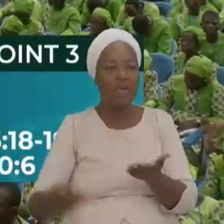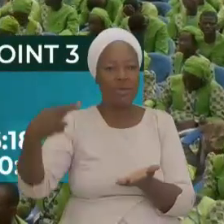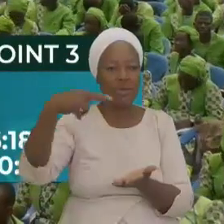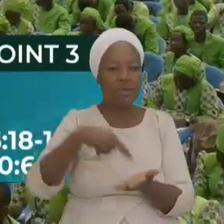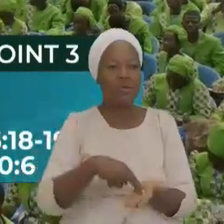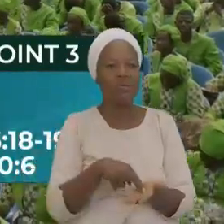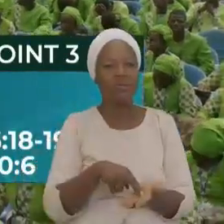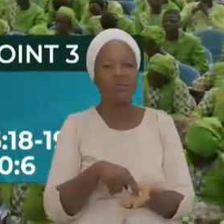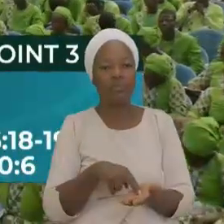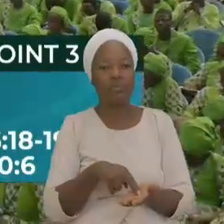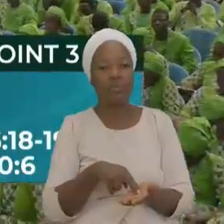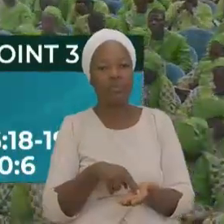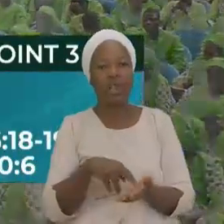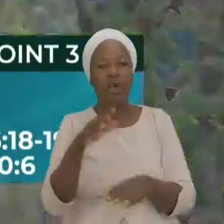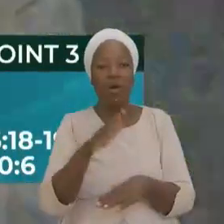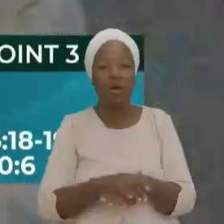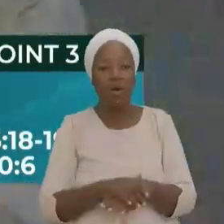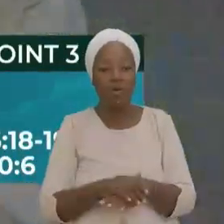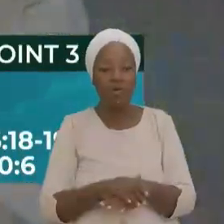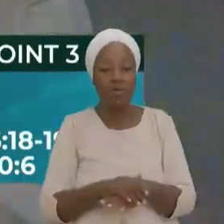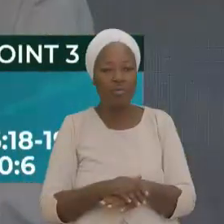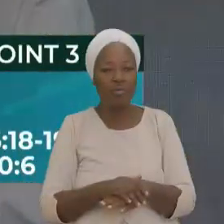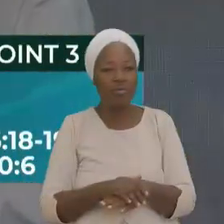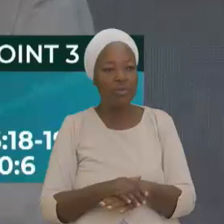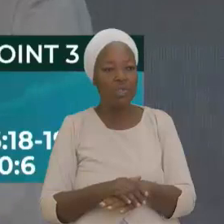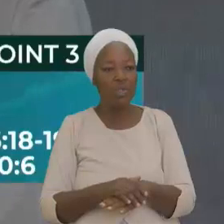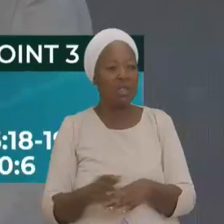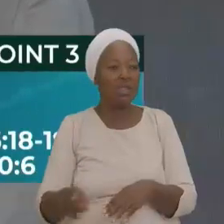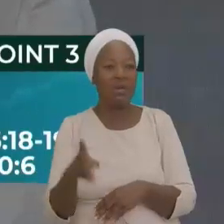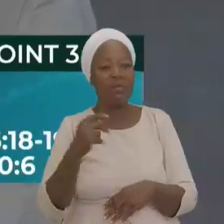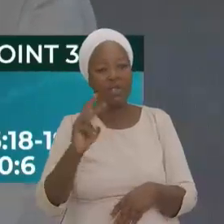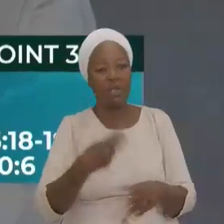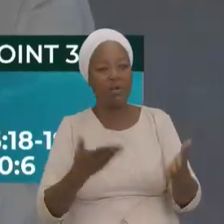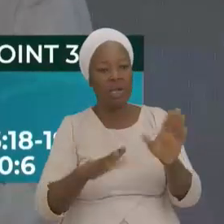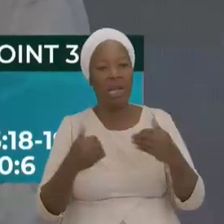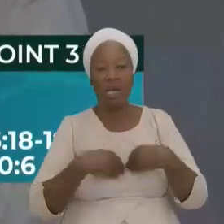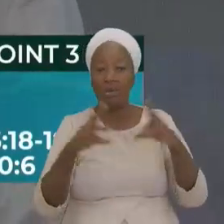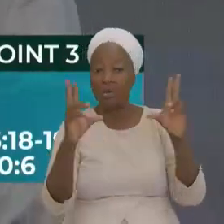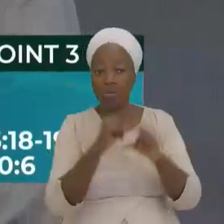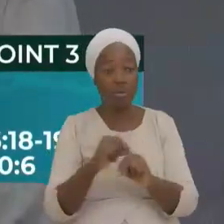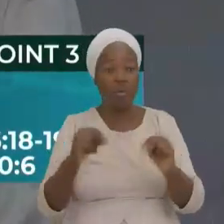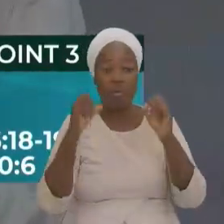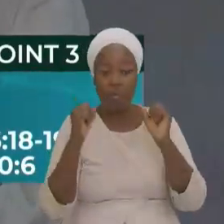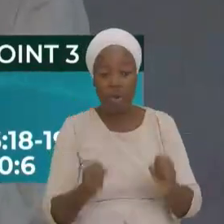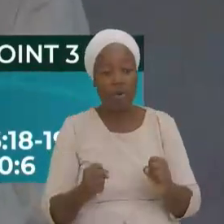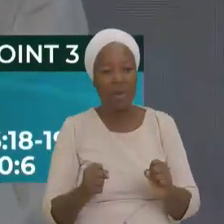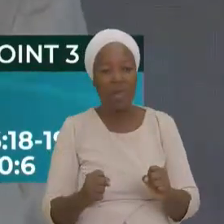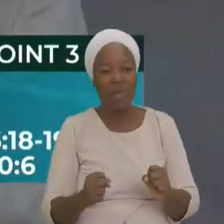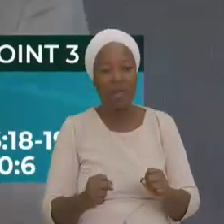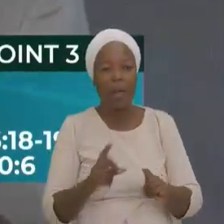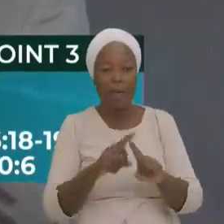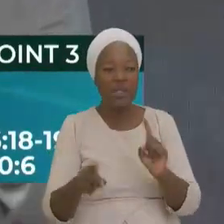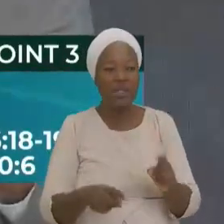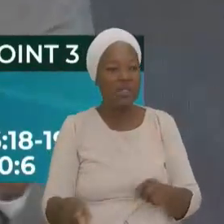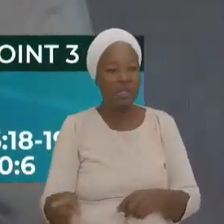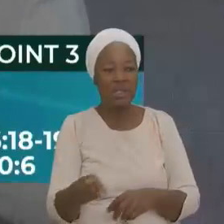On such, the second death has no power. but they shall be priests